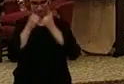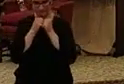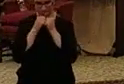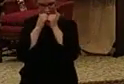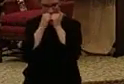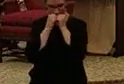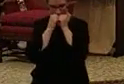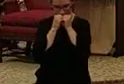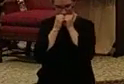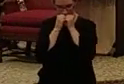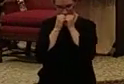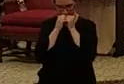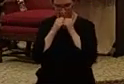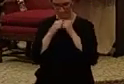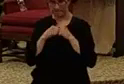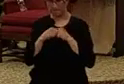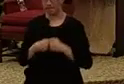Hallelujah. Hallelujah.